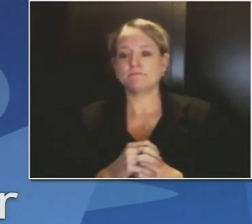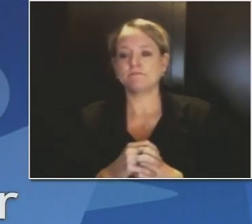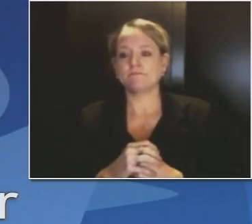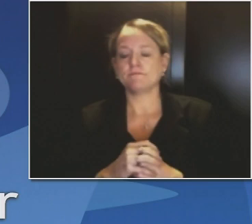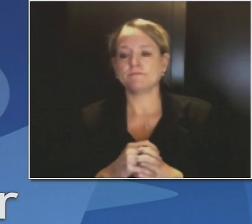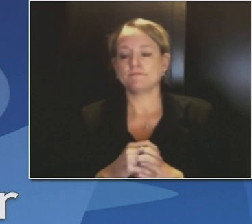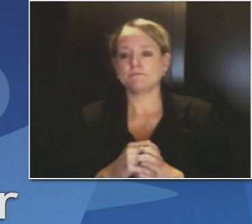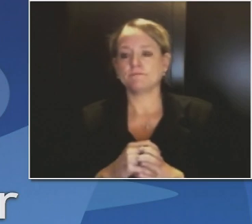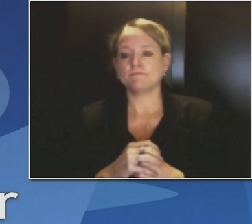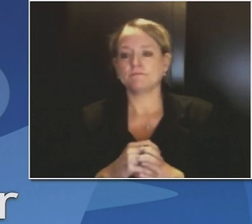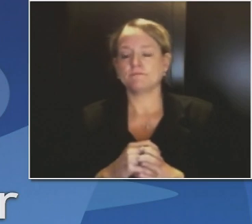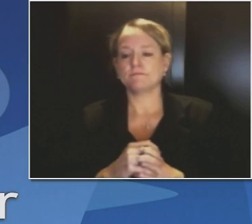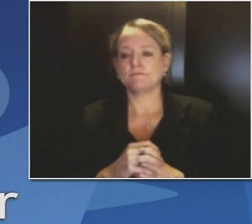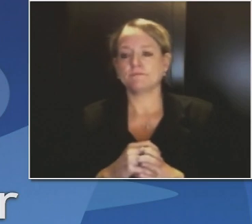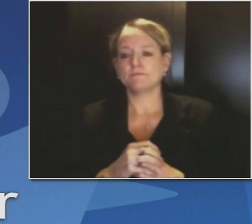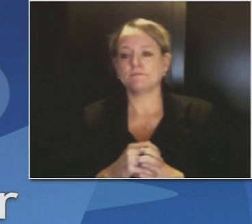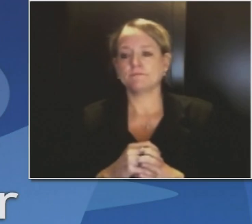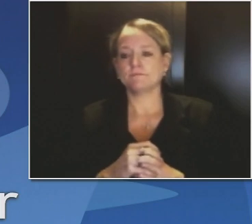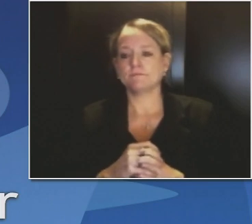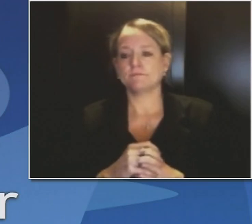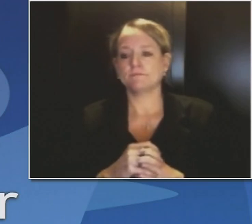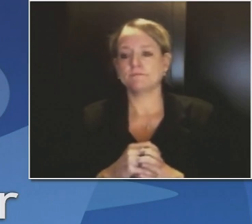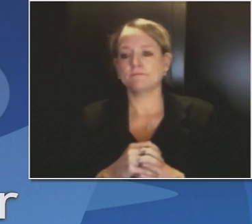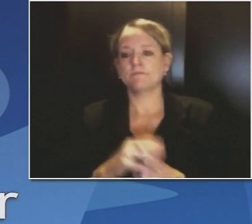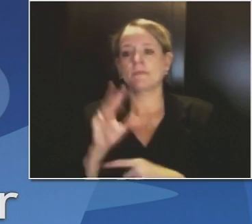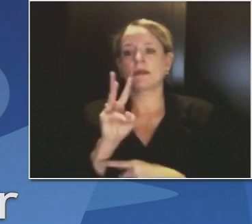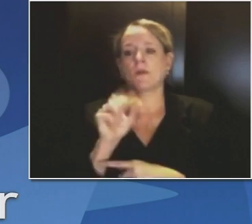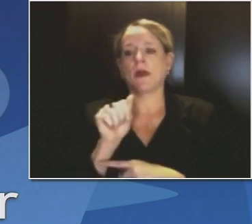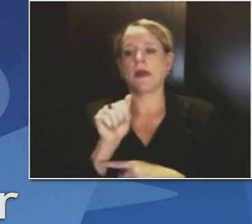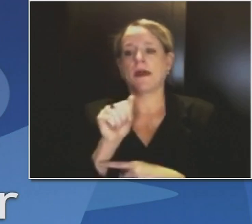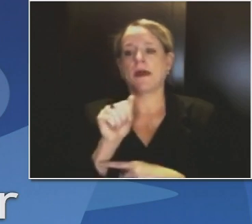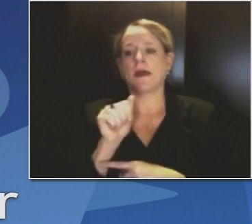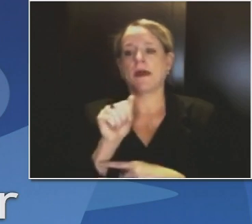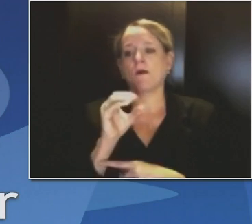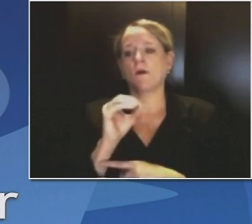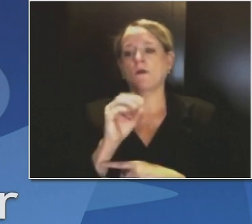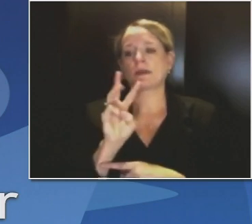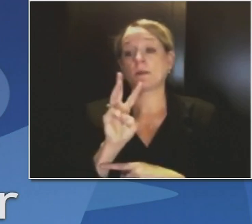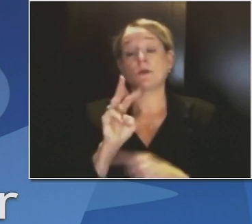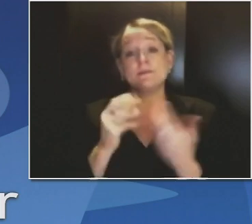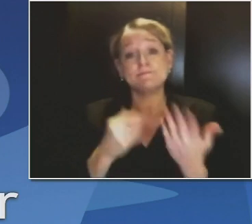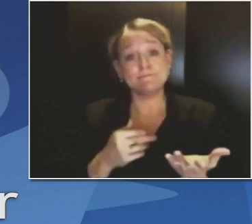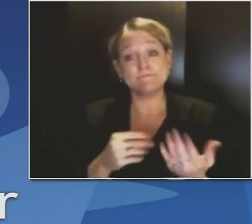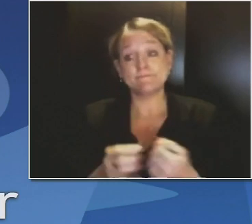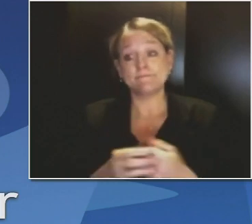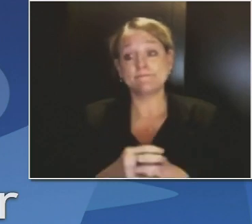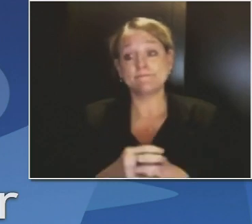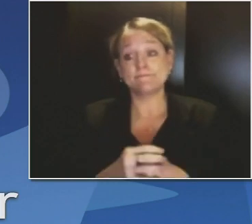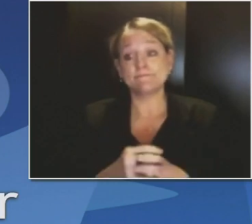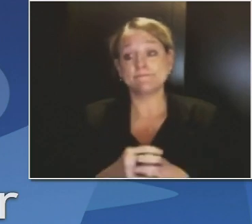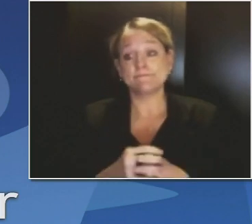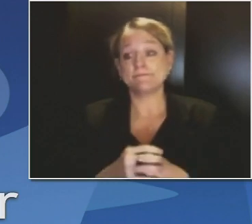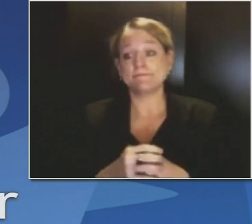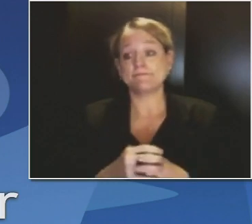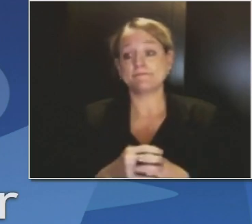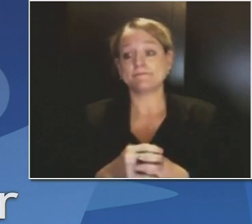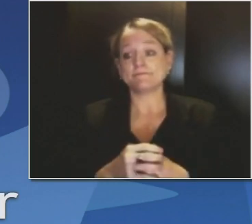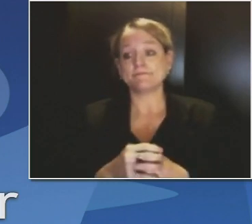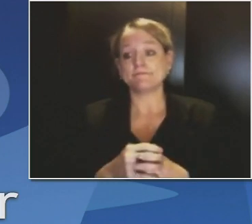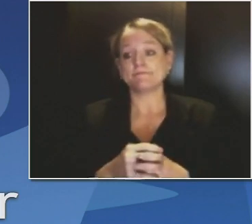Hello, can you hear me? You can. All right, perfect. This question is for